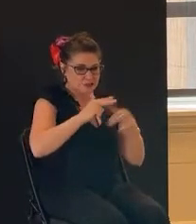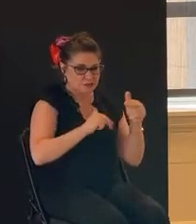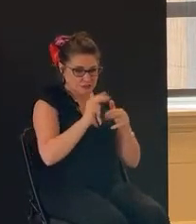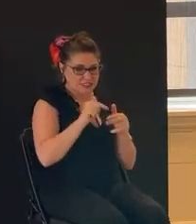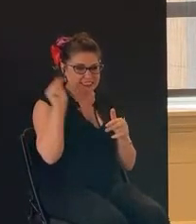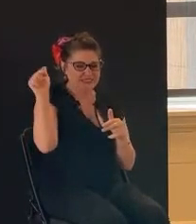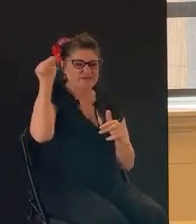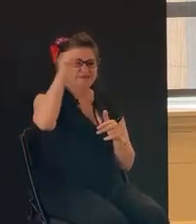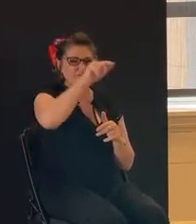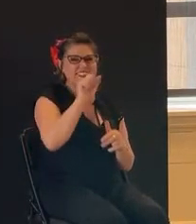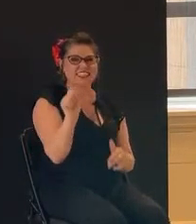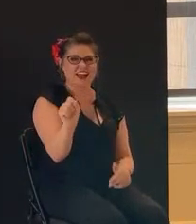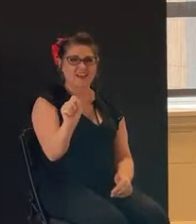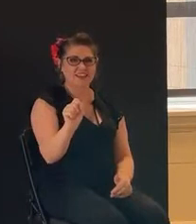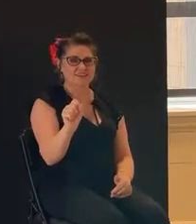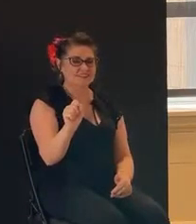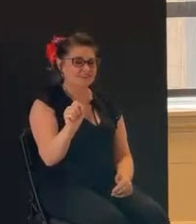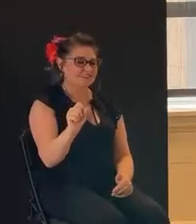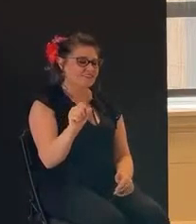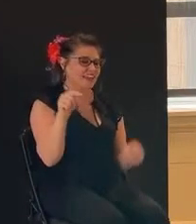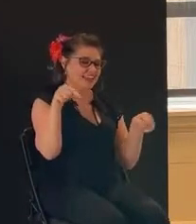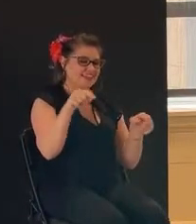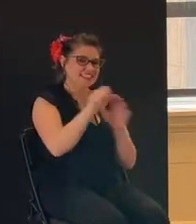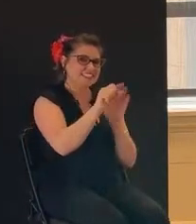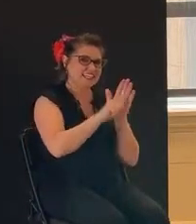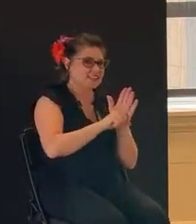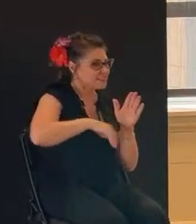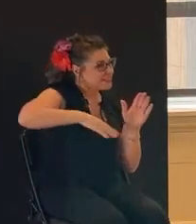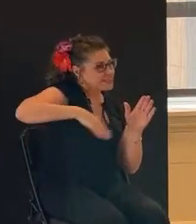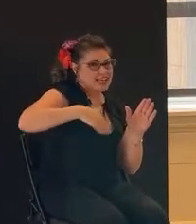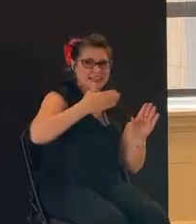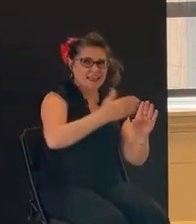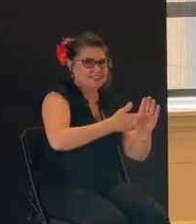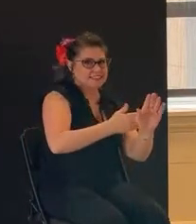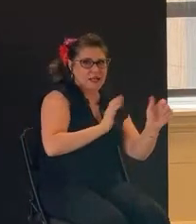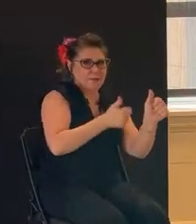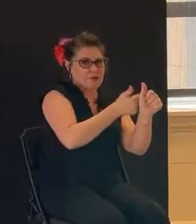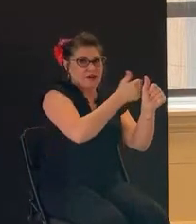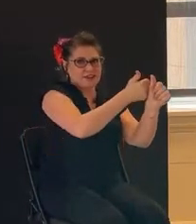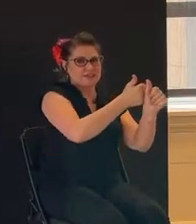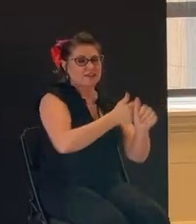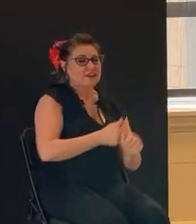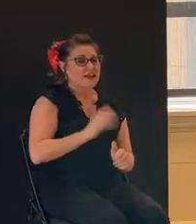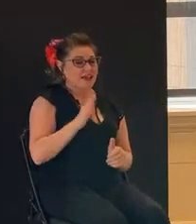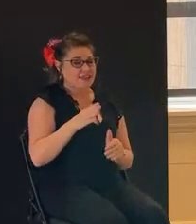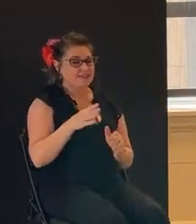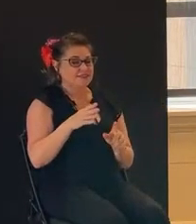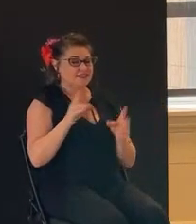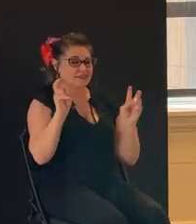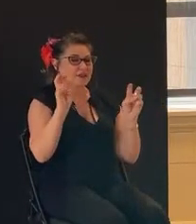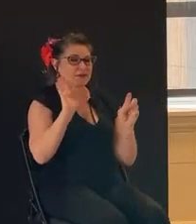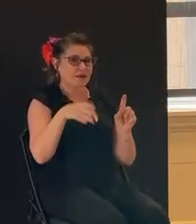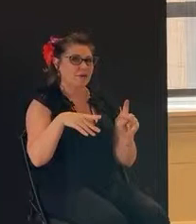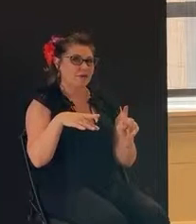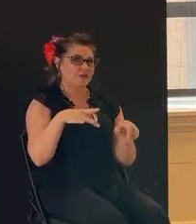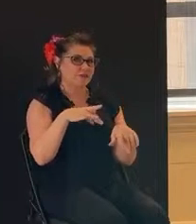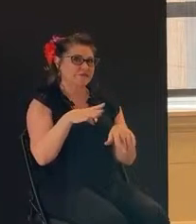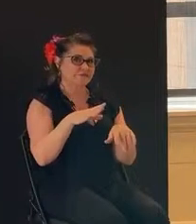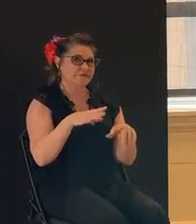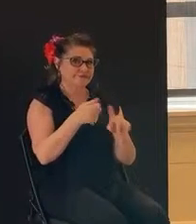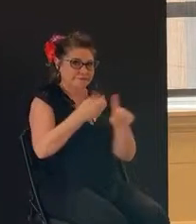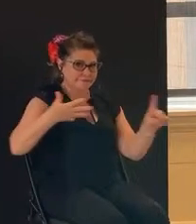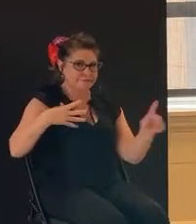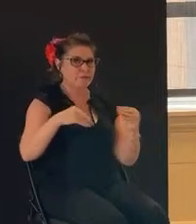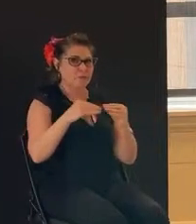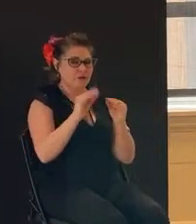in Seattle and the rest of the state that haven't been upgraded, and that's something I'll touch on a little bit later when I